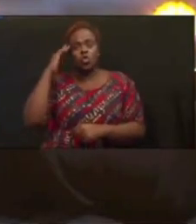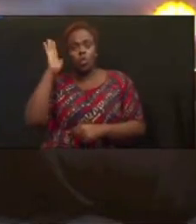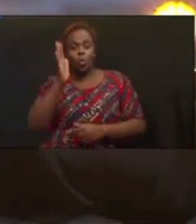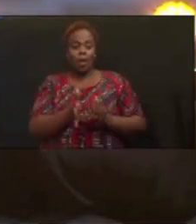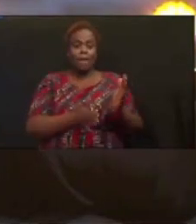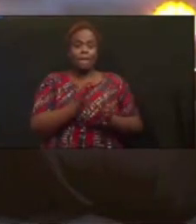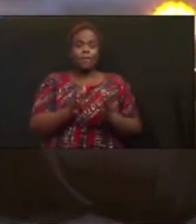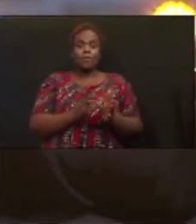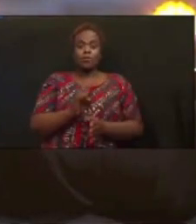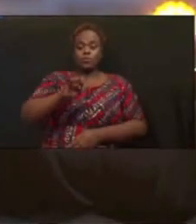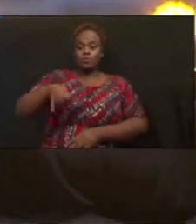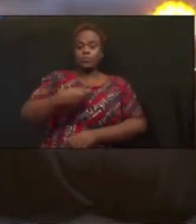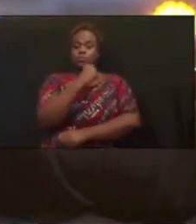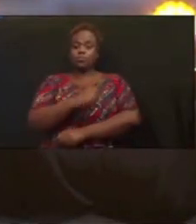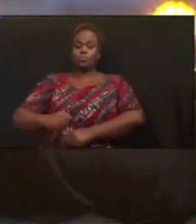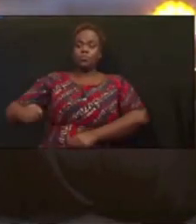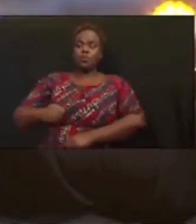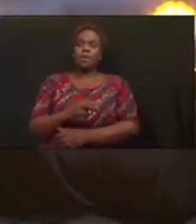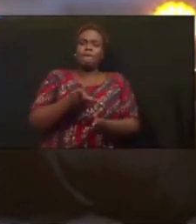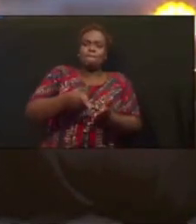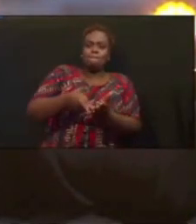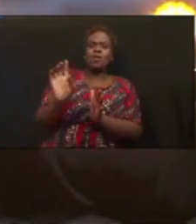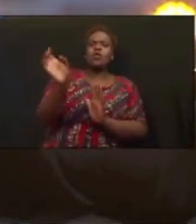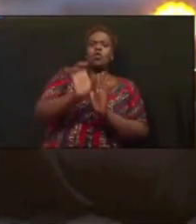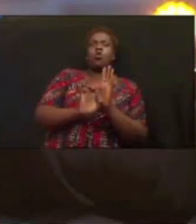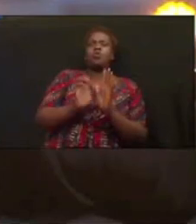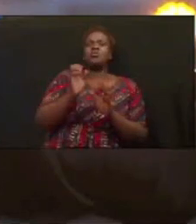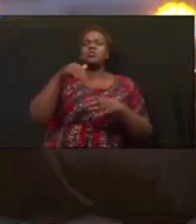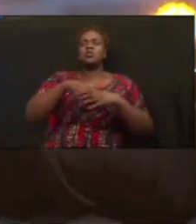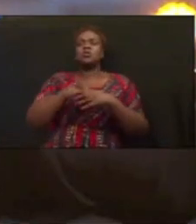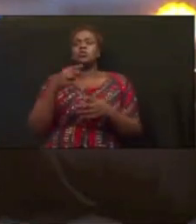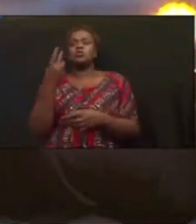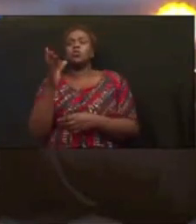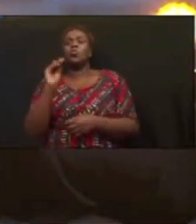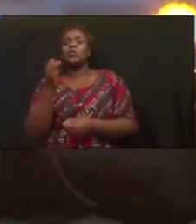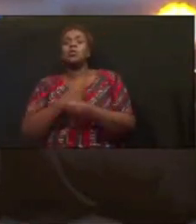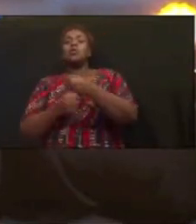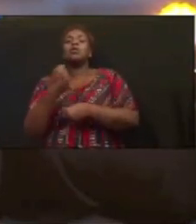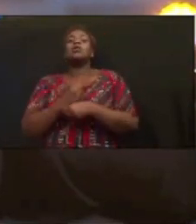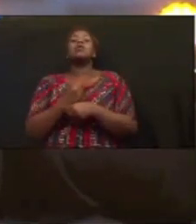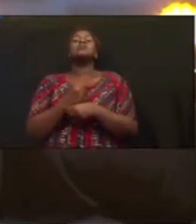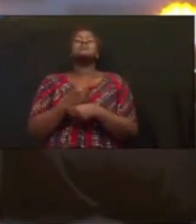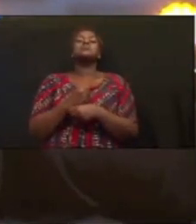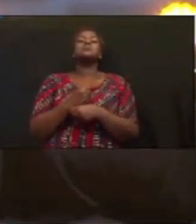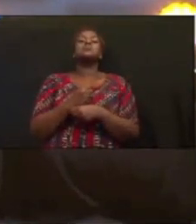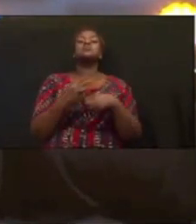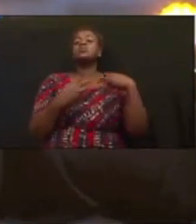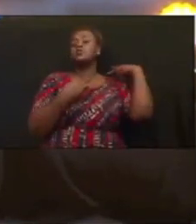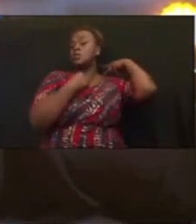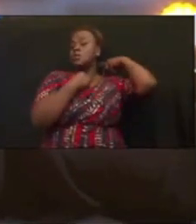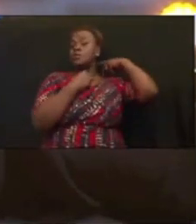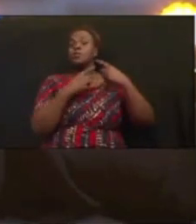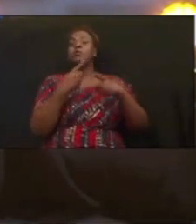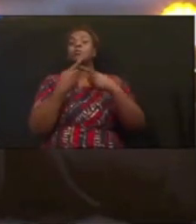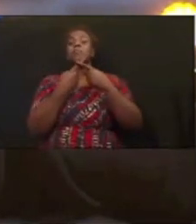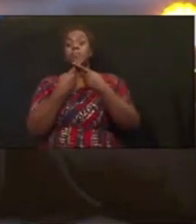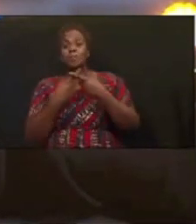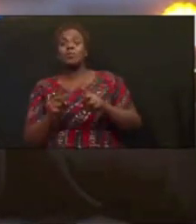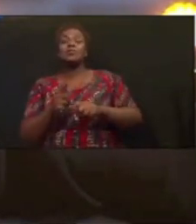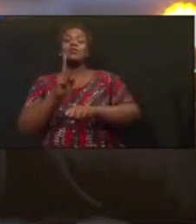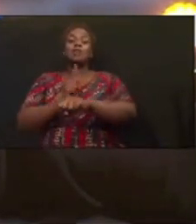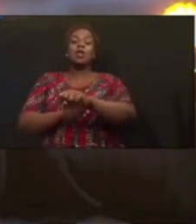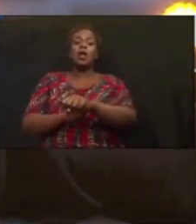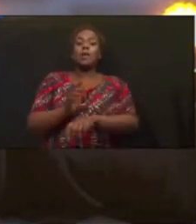Joseph would pay the price with 20 years in the house of Laban. By the time God will come